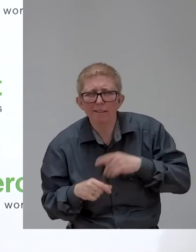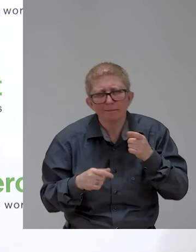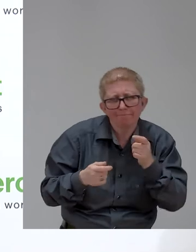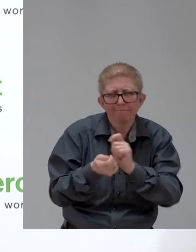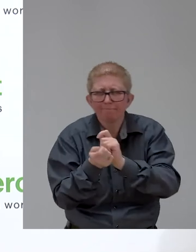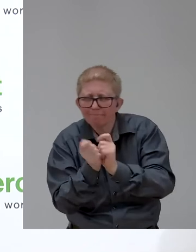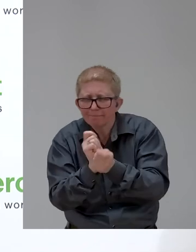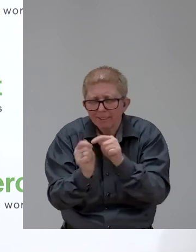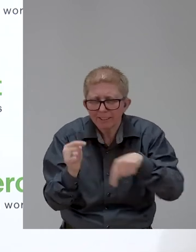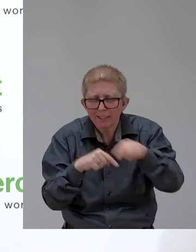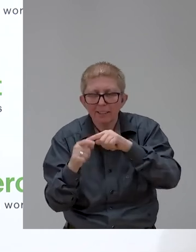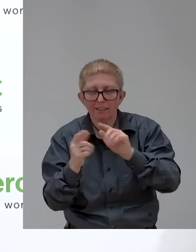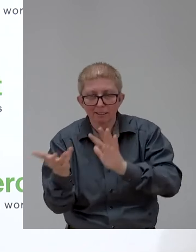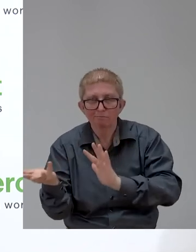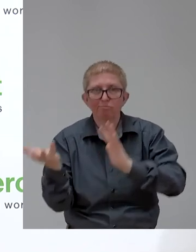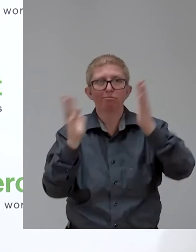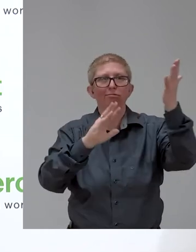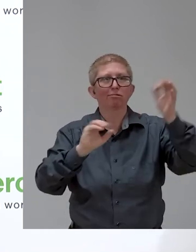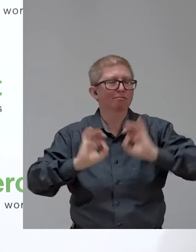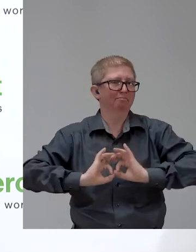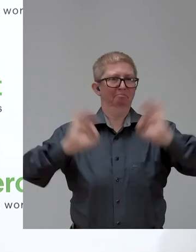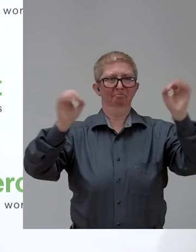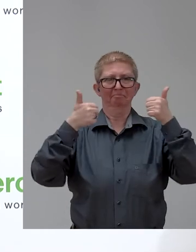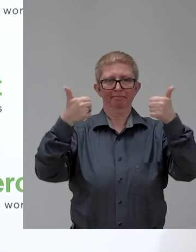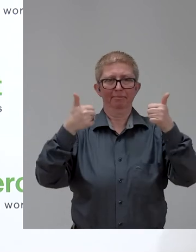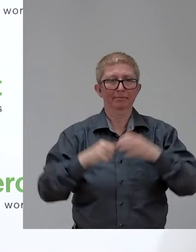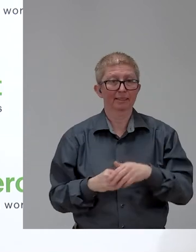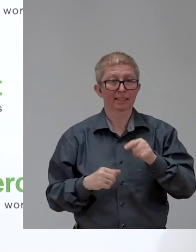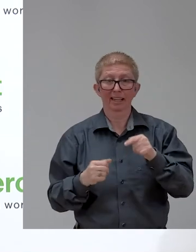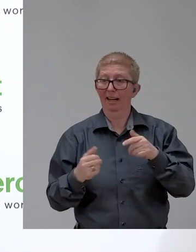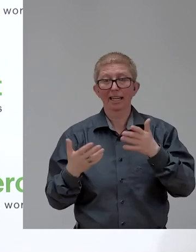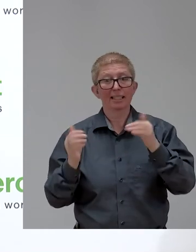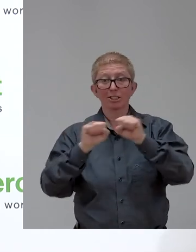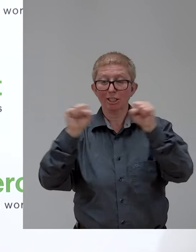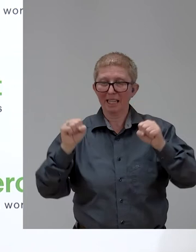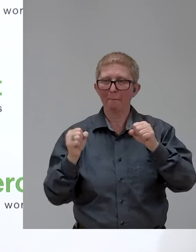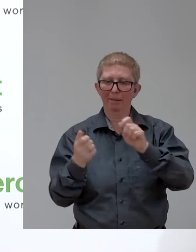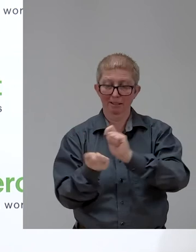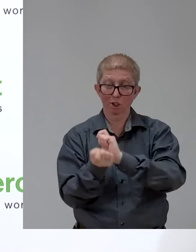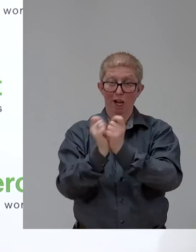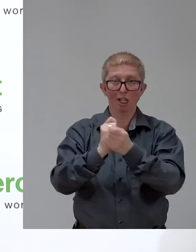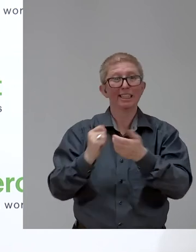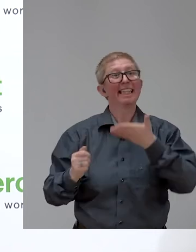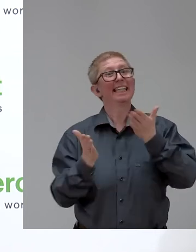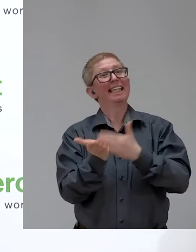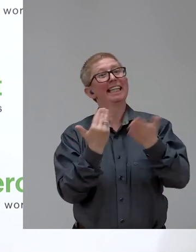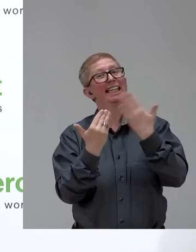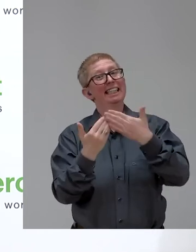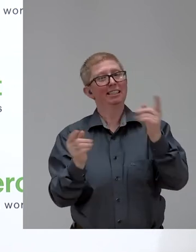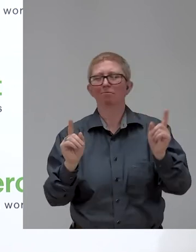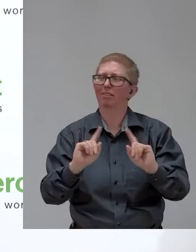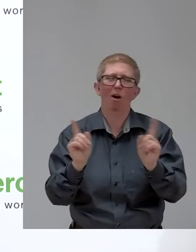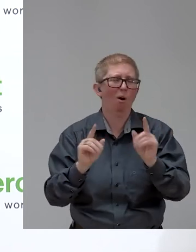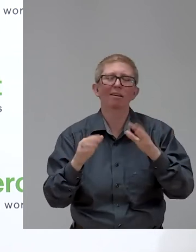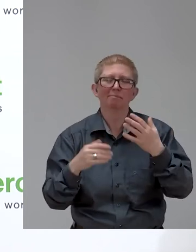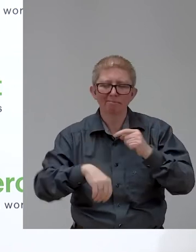a system is not an easy task. It obviously requires time. It requires to understand